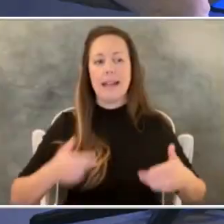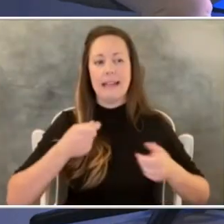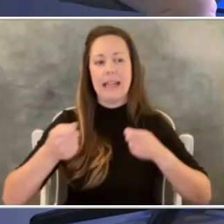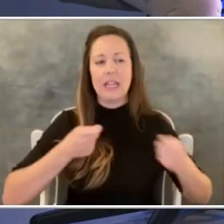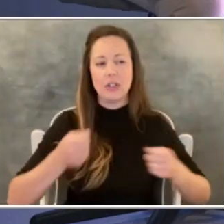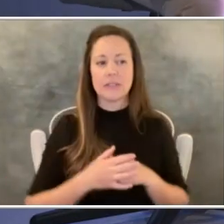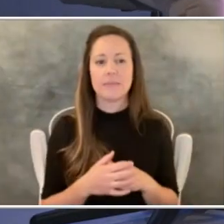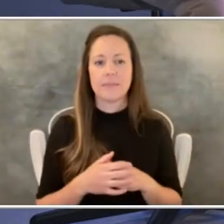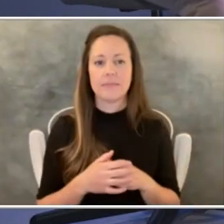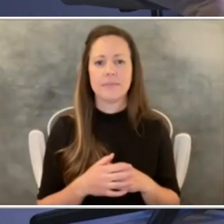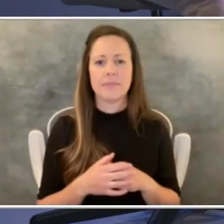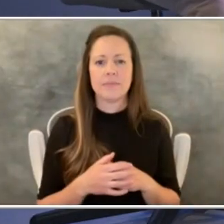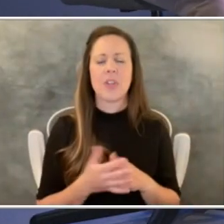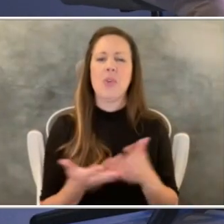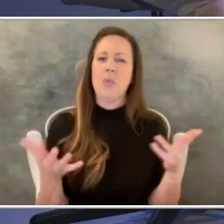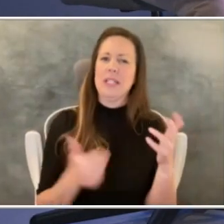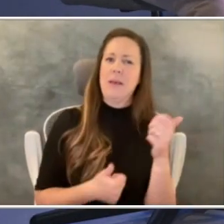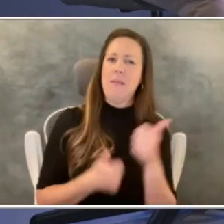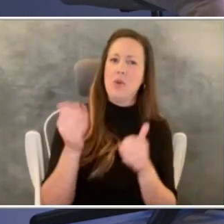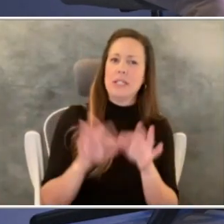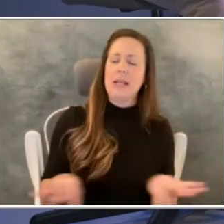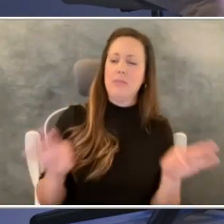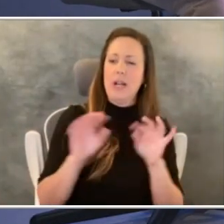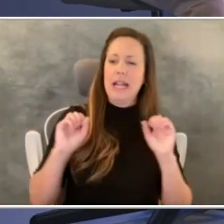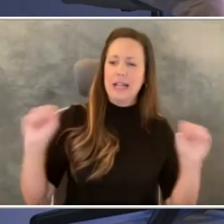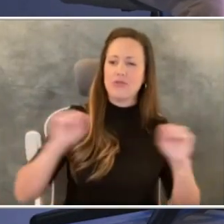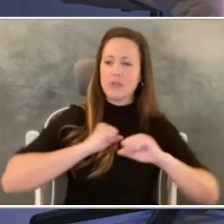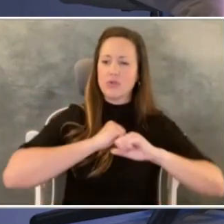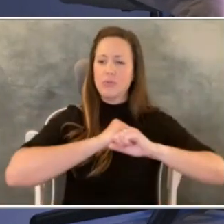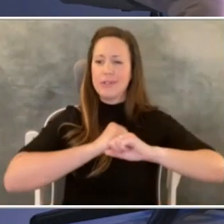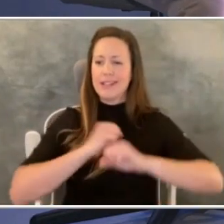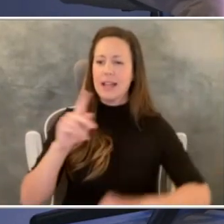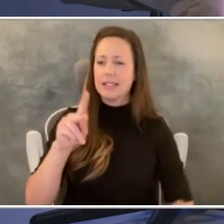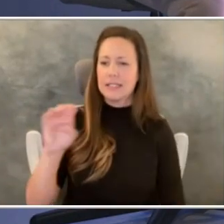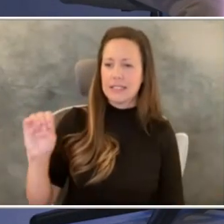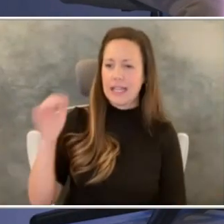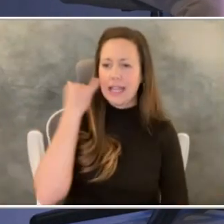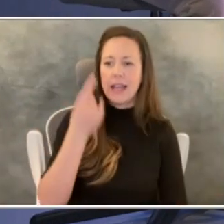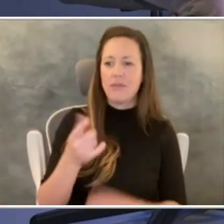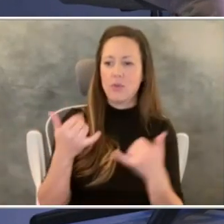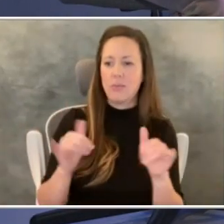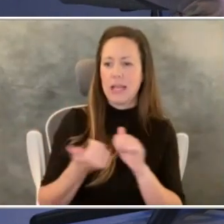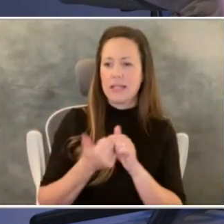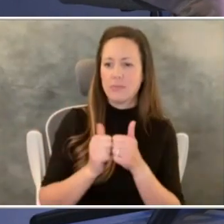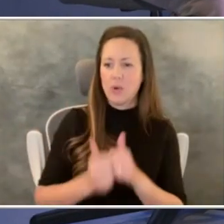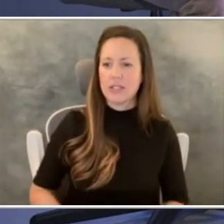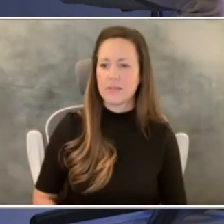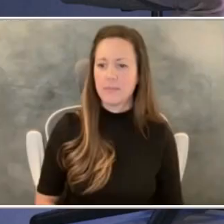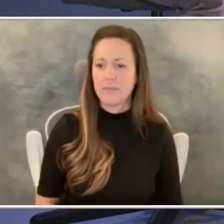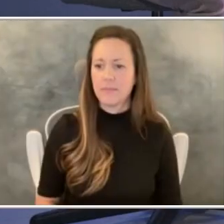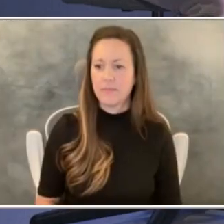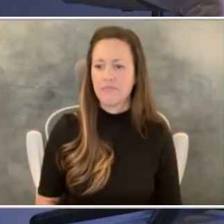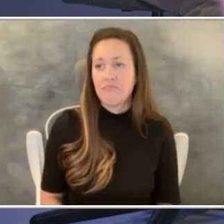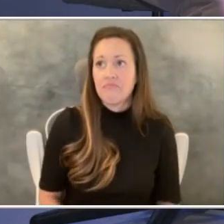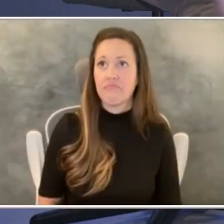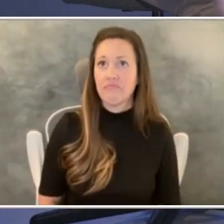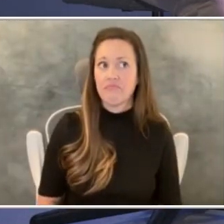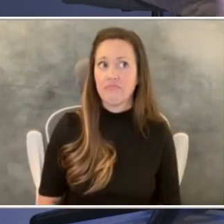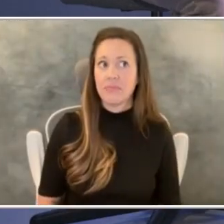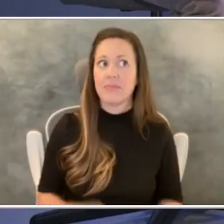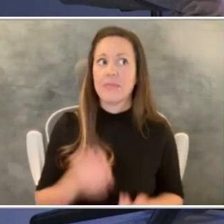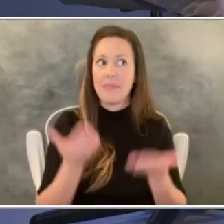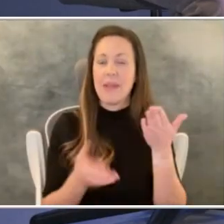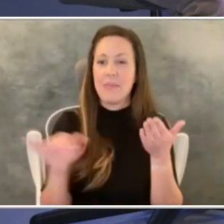what's the most important exercise to protect your knees if you play sports? And again, maybe talk to us